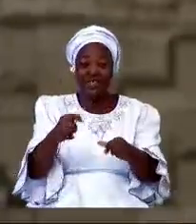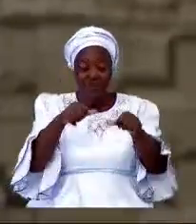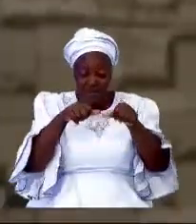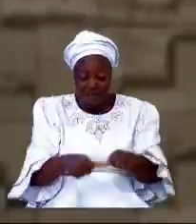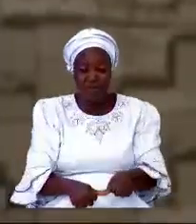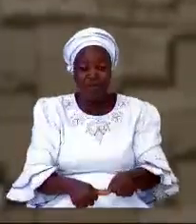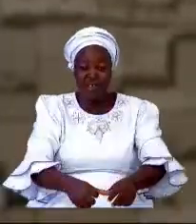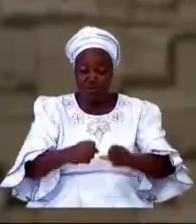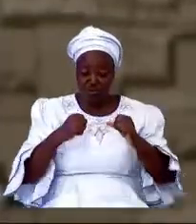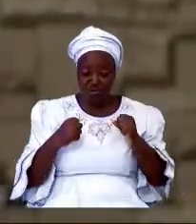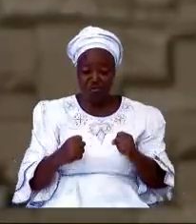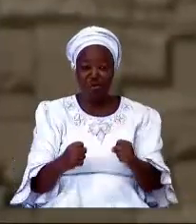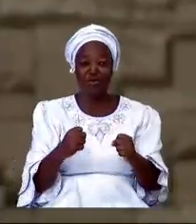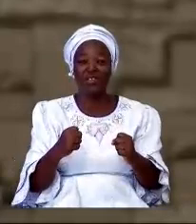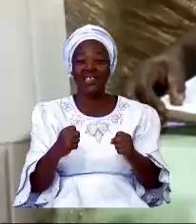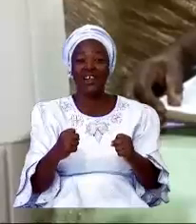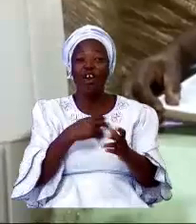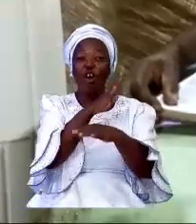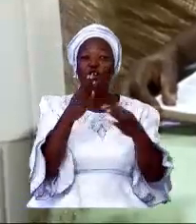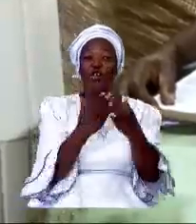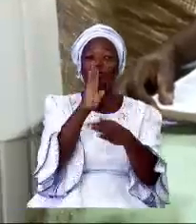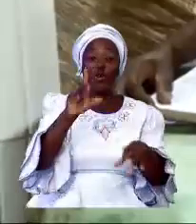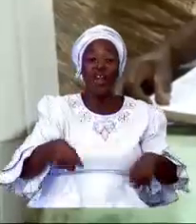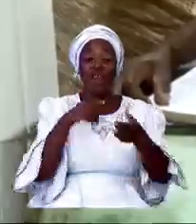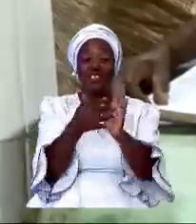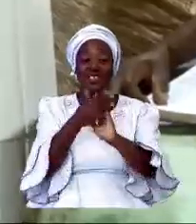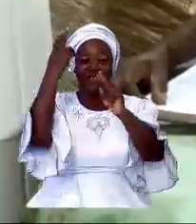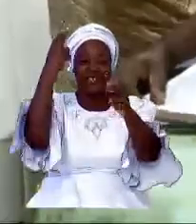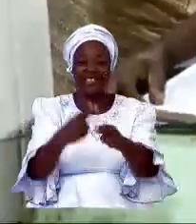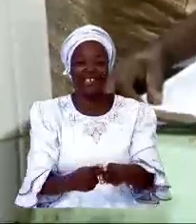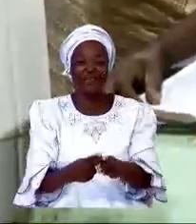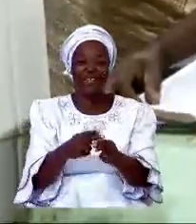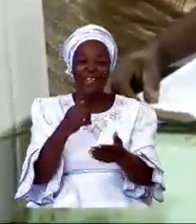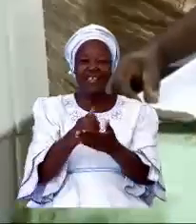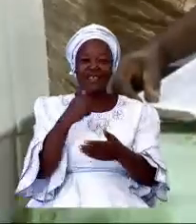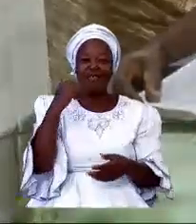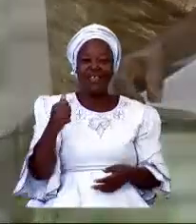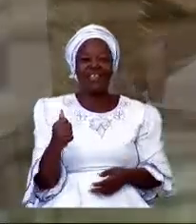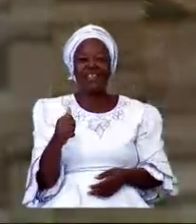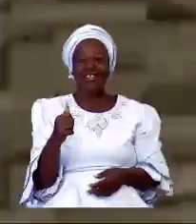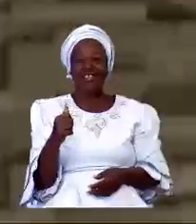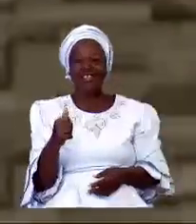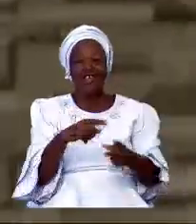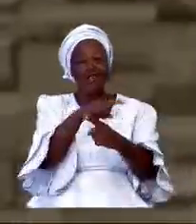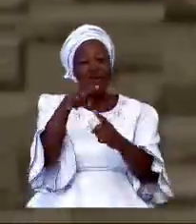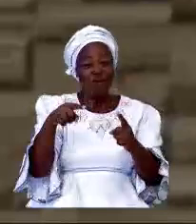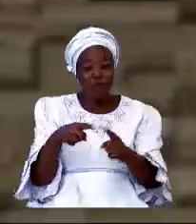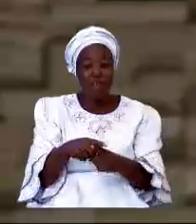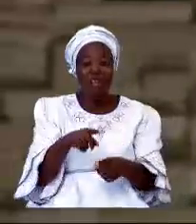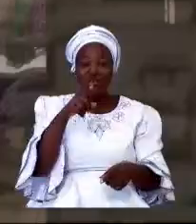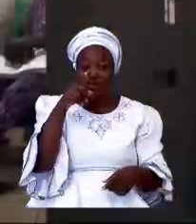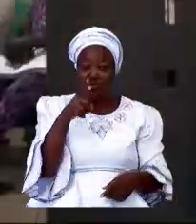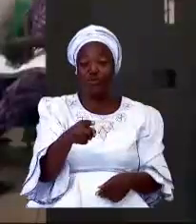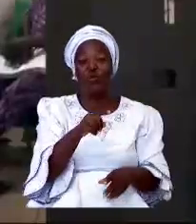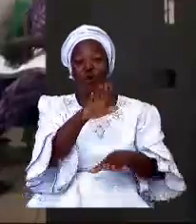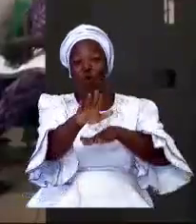power of the Lord will touch you. And you remain stable and steadfast all through your life in